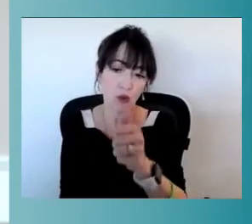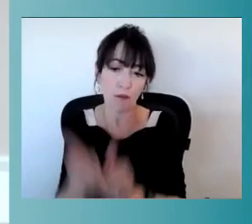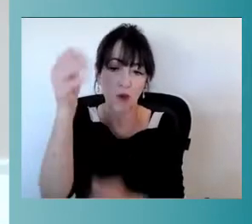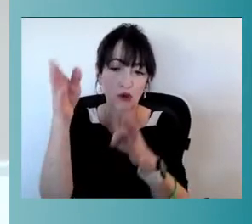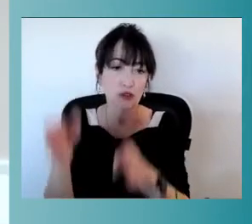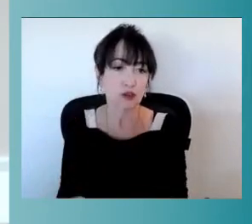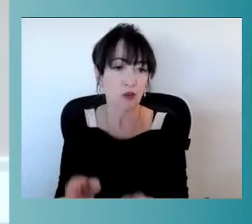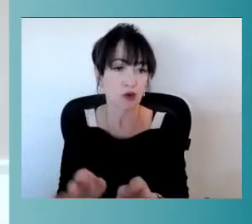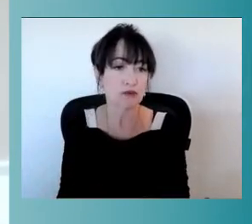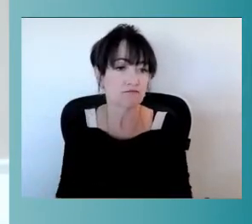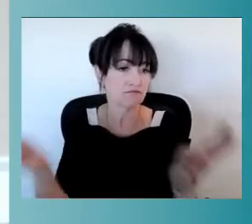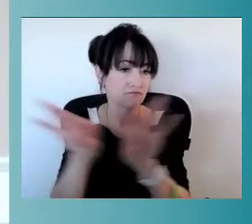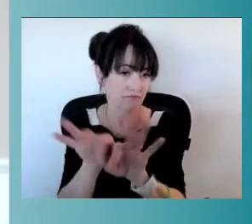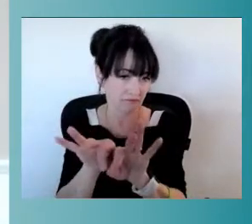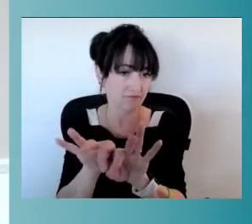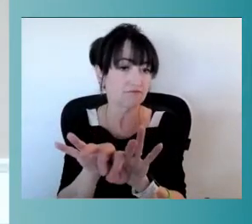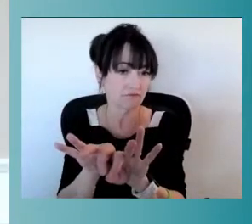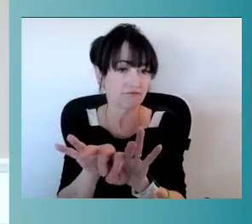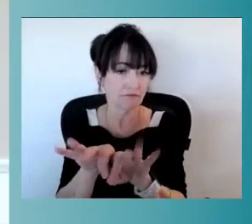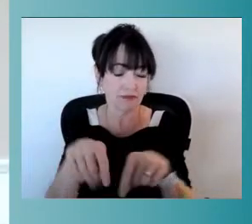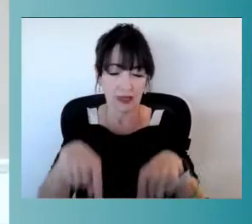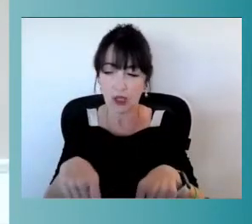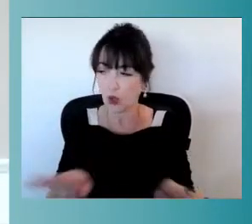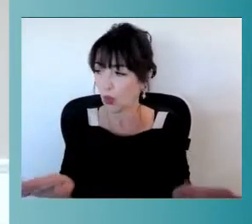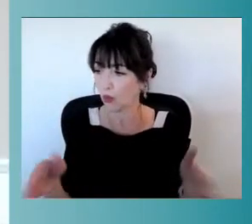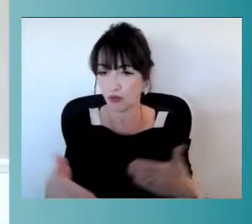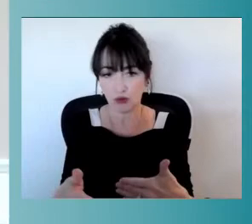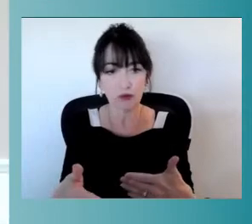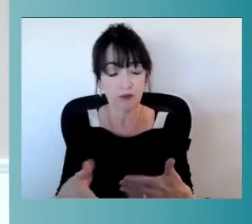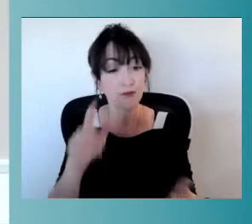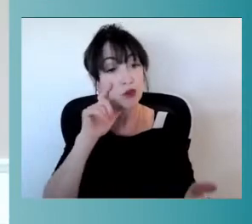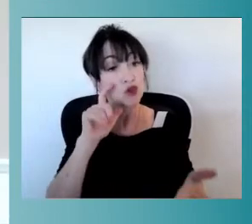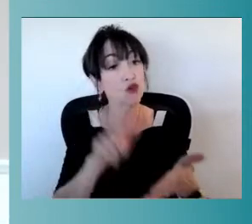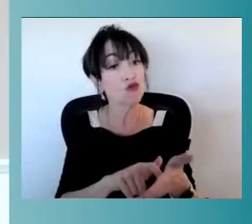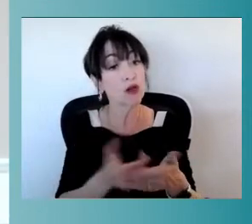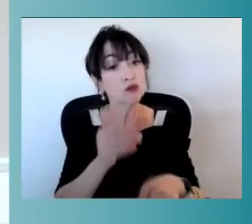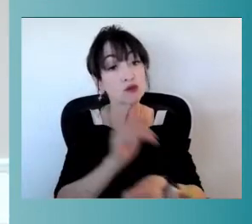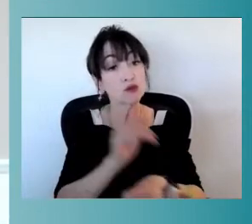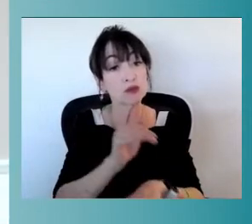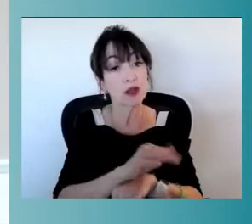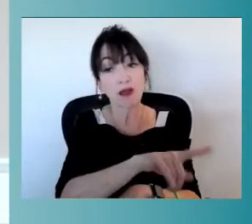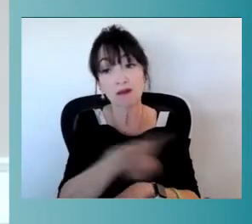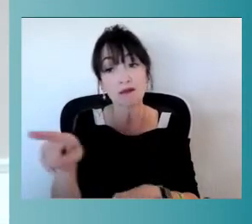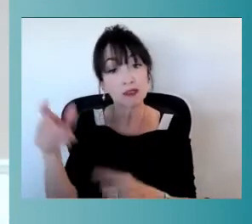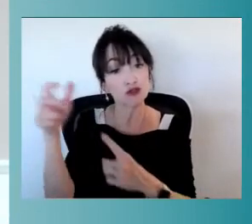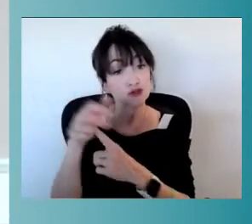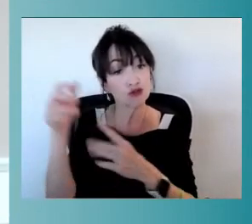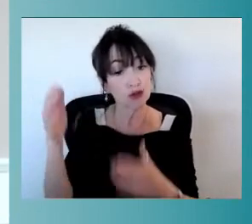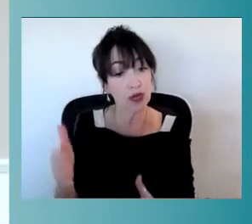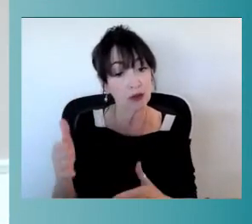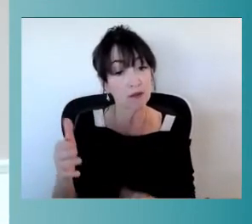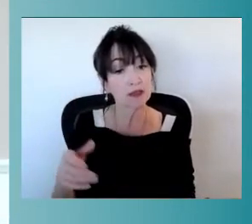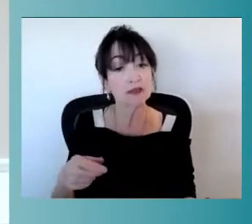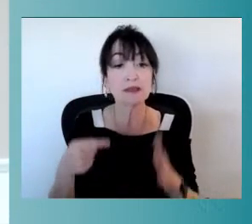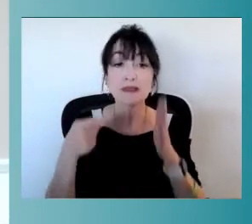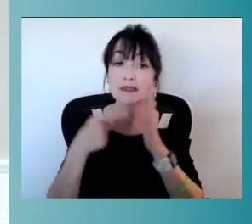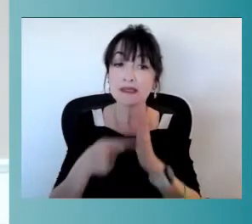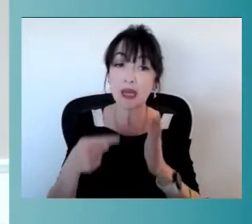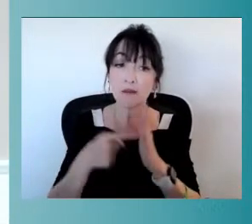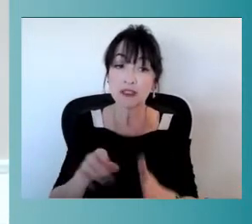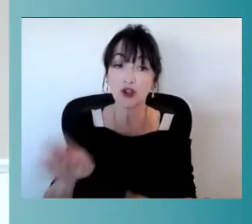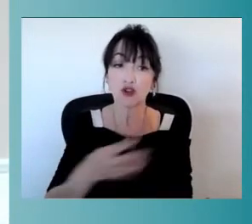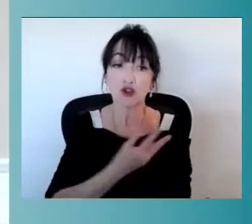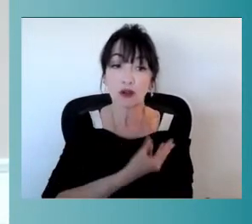the champions, your recognition tonight has demonstrated you are champions, that you have demonstrated compassion